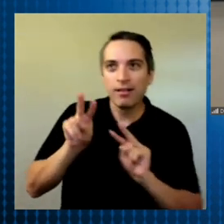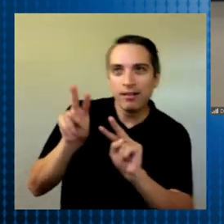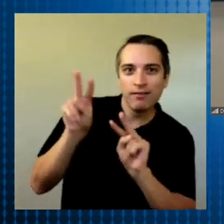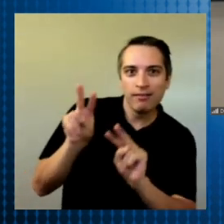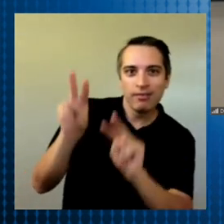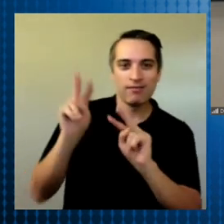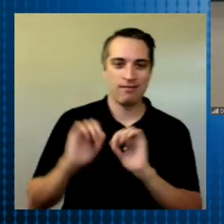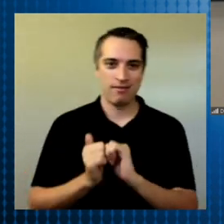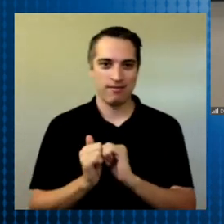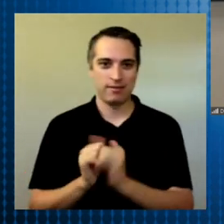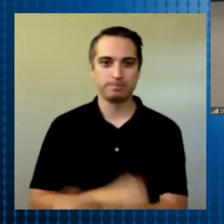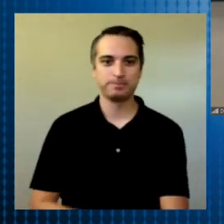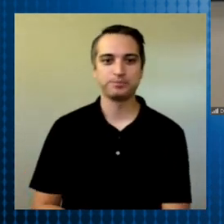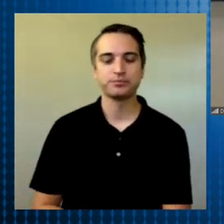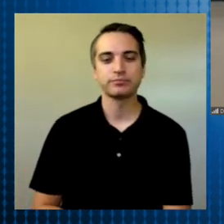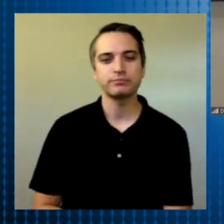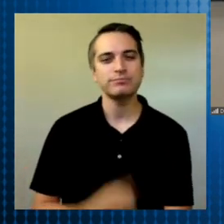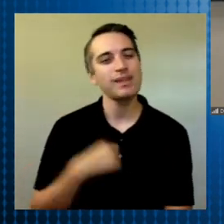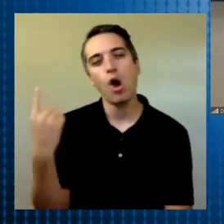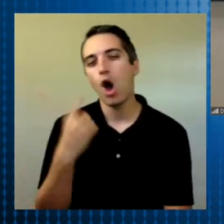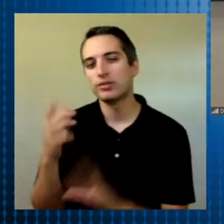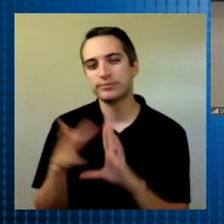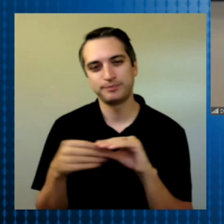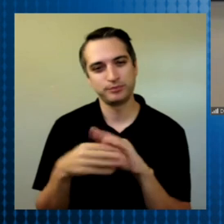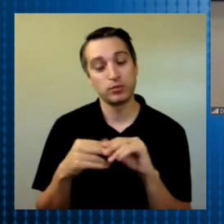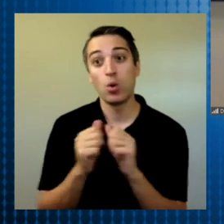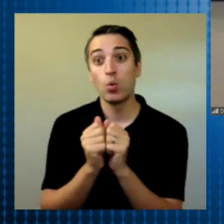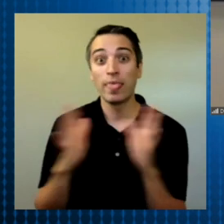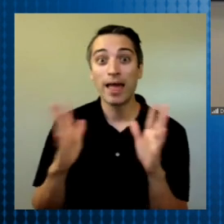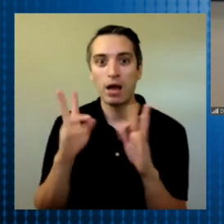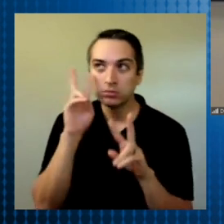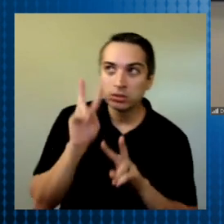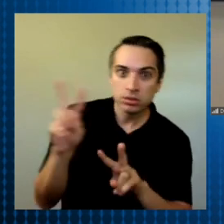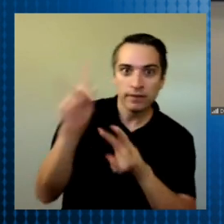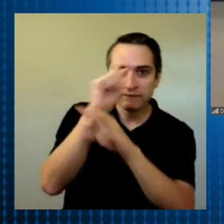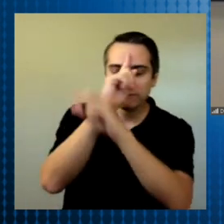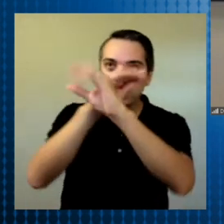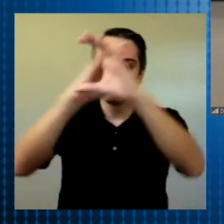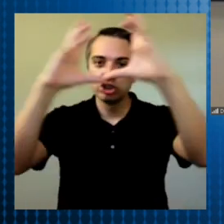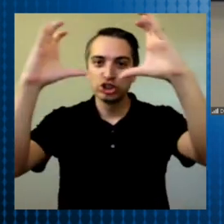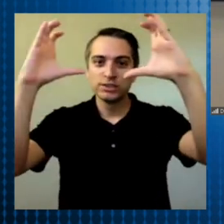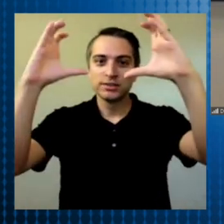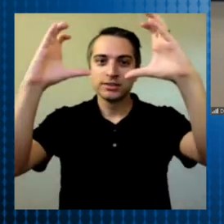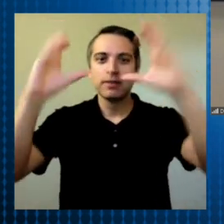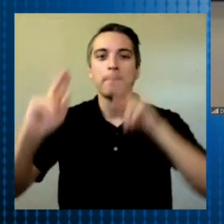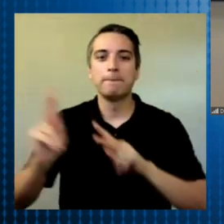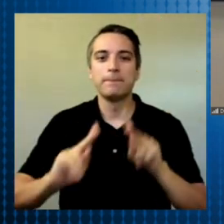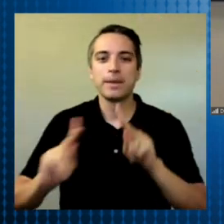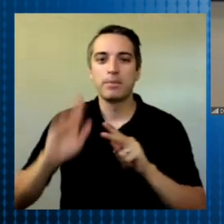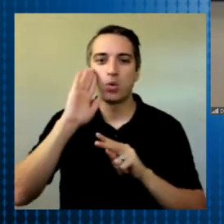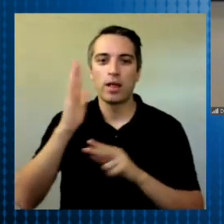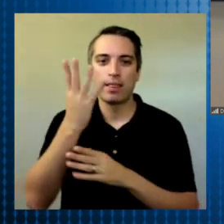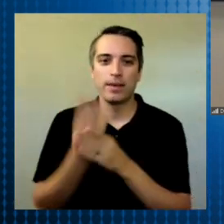I always say without vision, even the Bible says without vision, the people will perish.